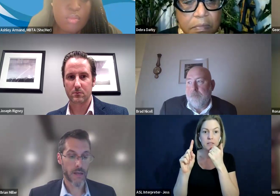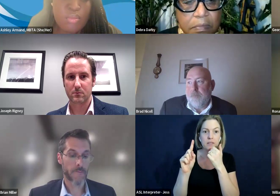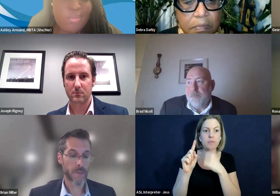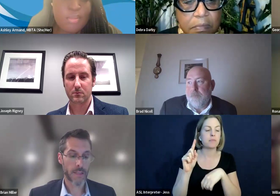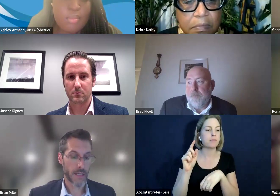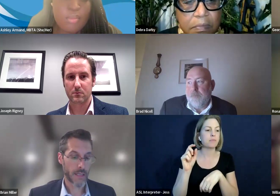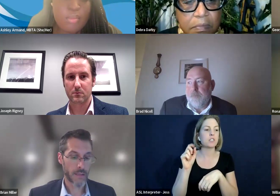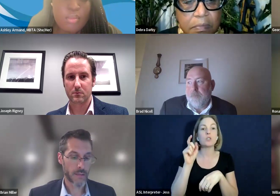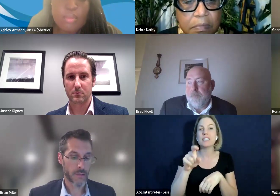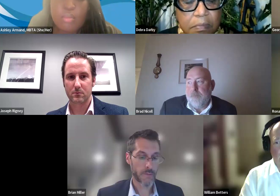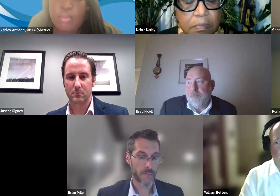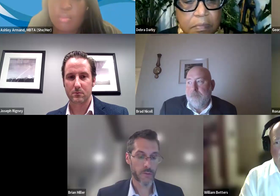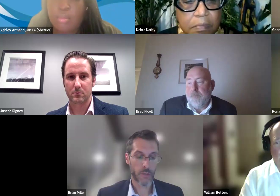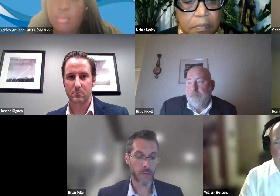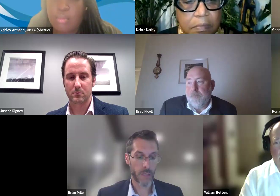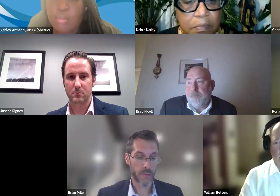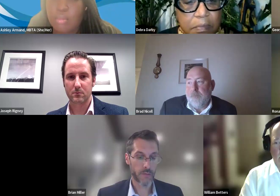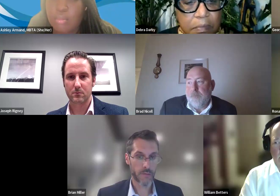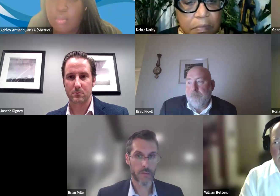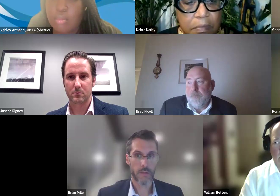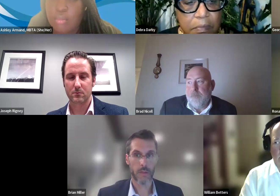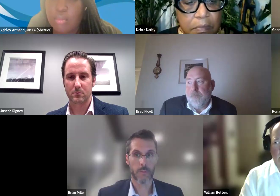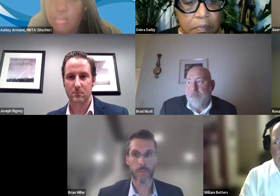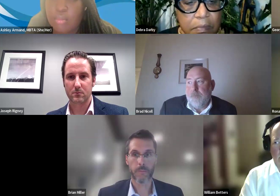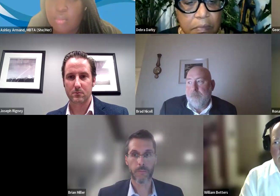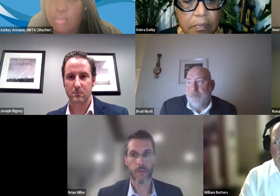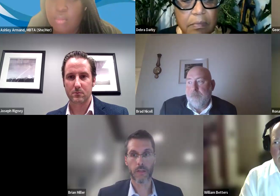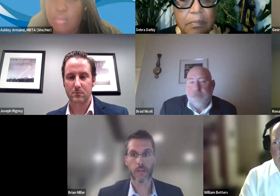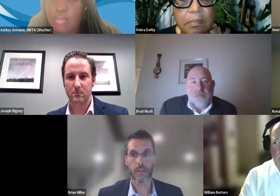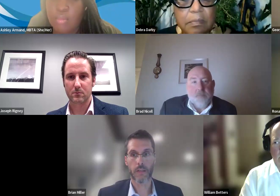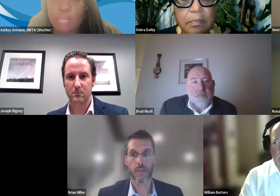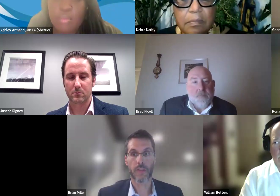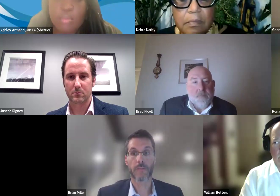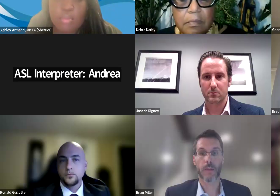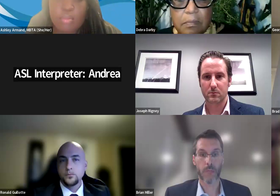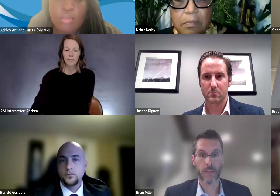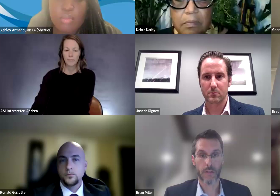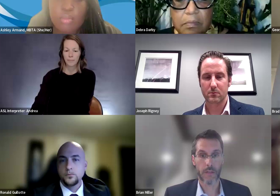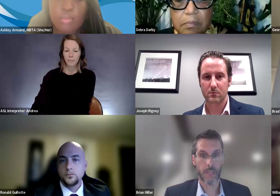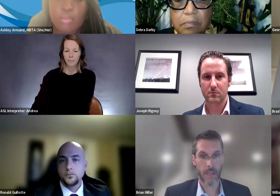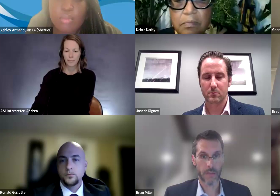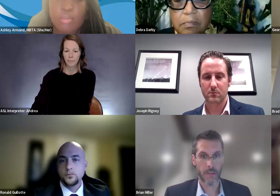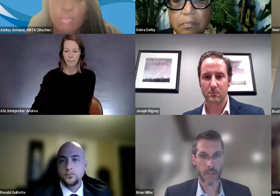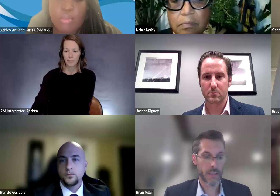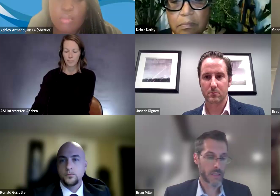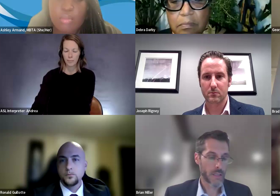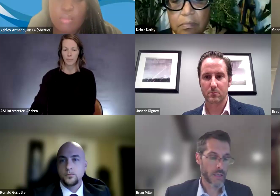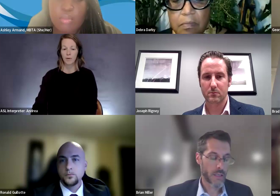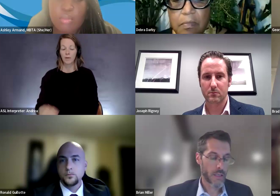limit every day for 12 months, you know, for a significant risk of